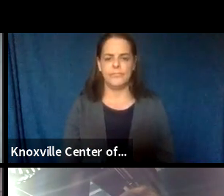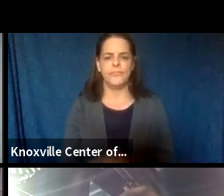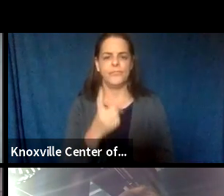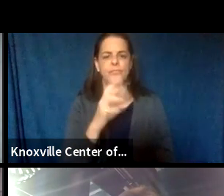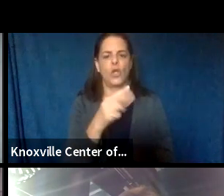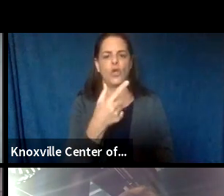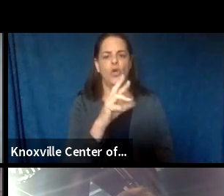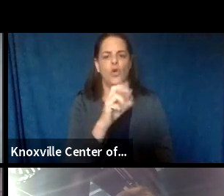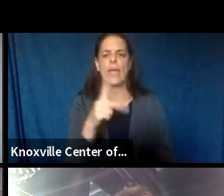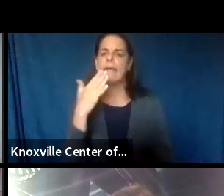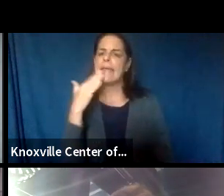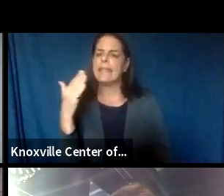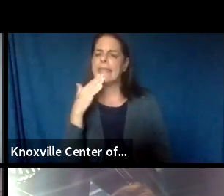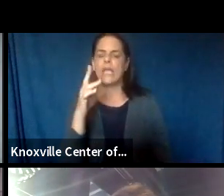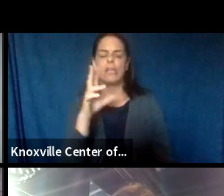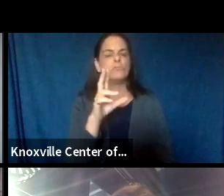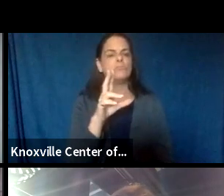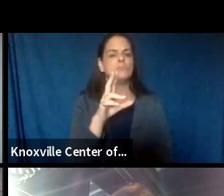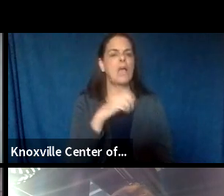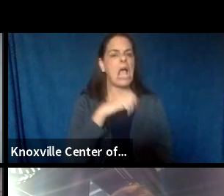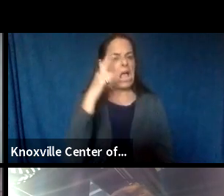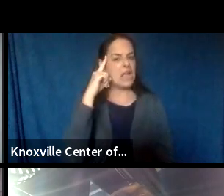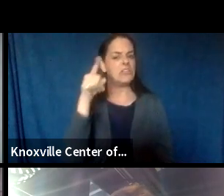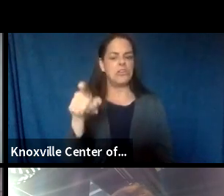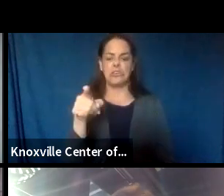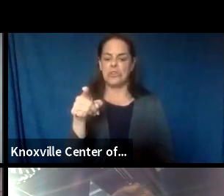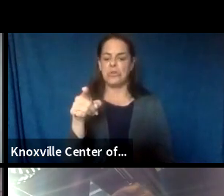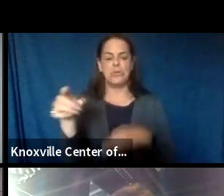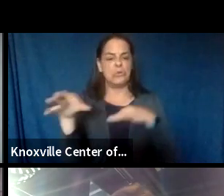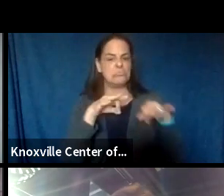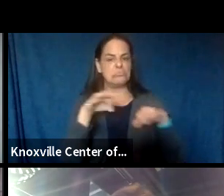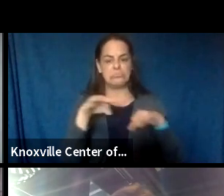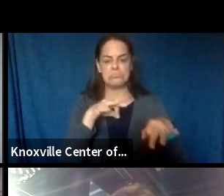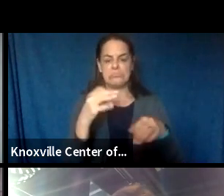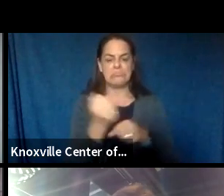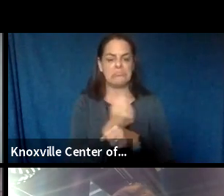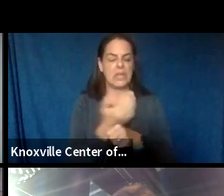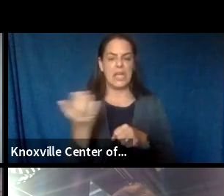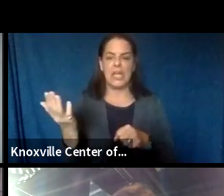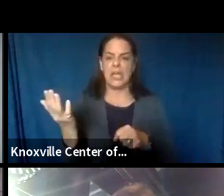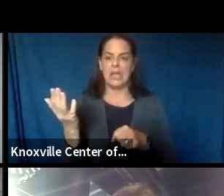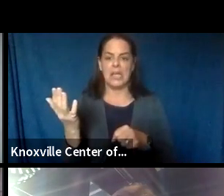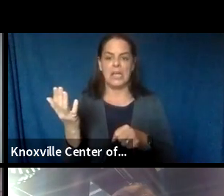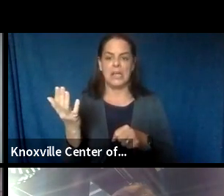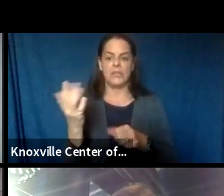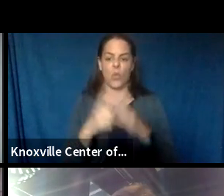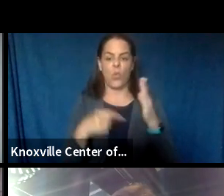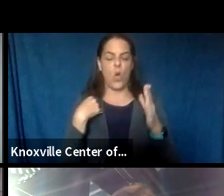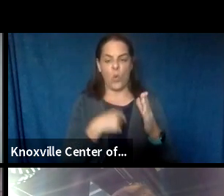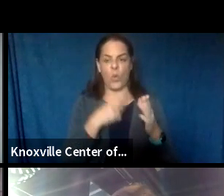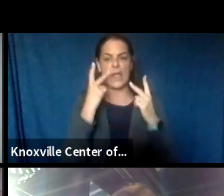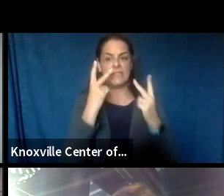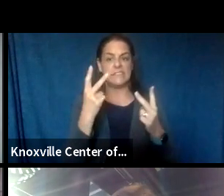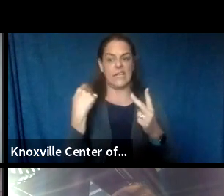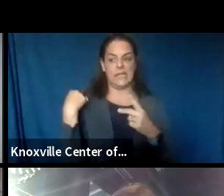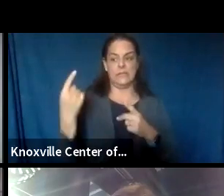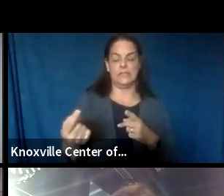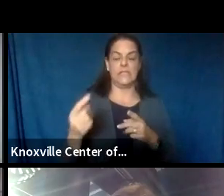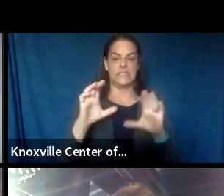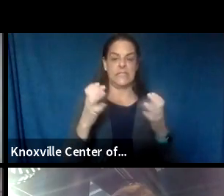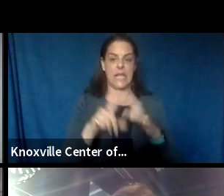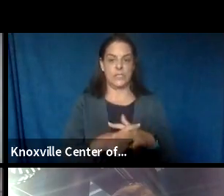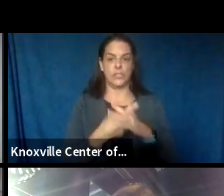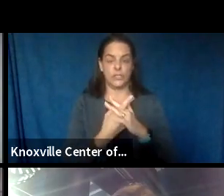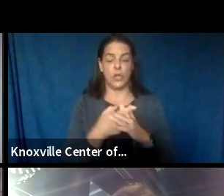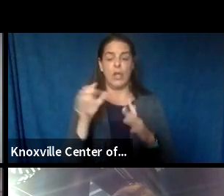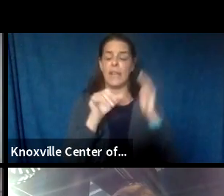Thank you, Dr. Plowman. I think that you've laid out here what we've been seeing since the start of classes, and like you've said,